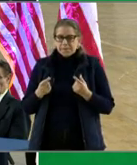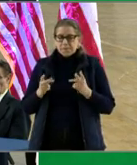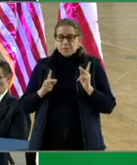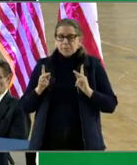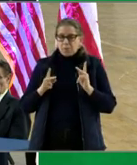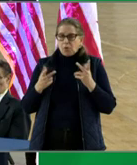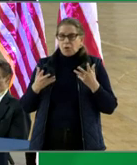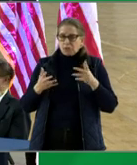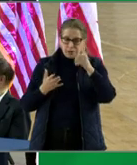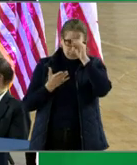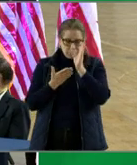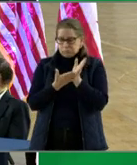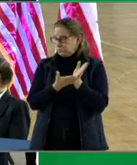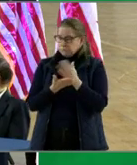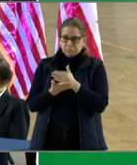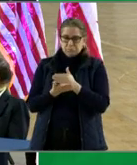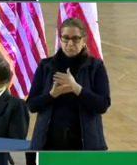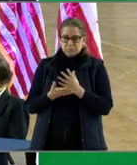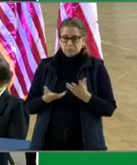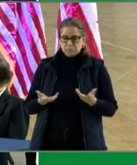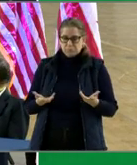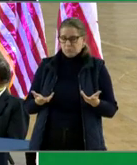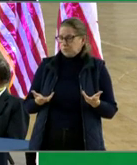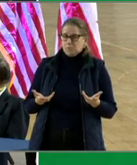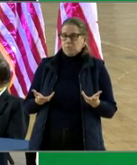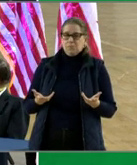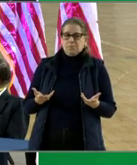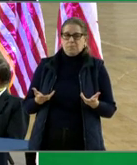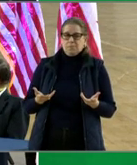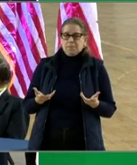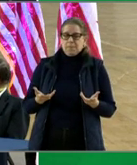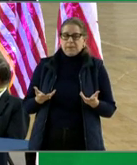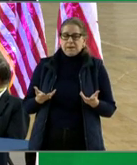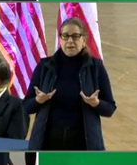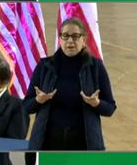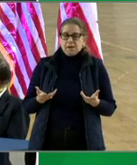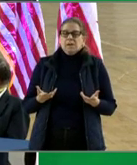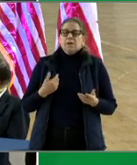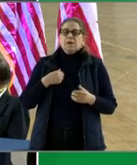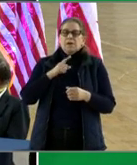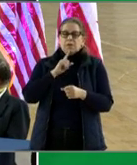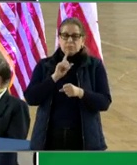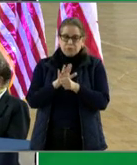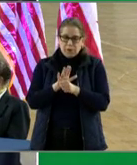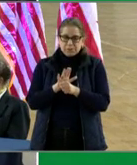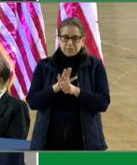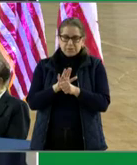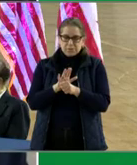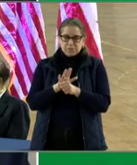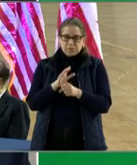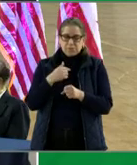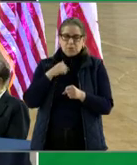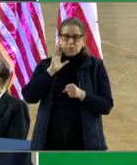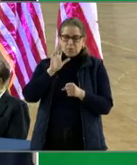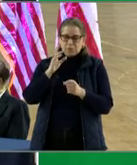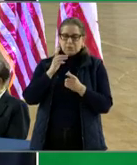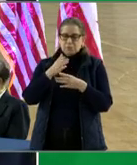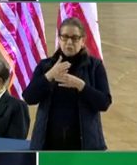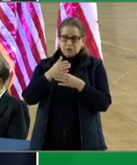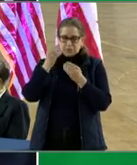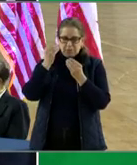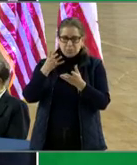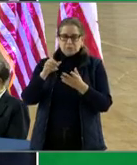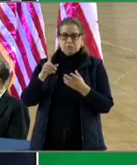now? Well, we promise to tell you what we know, and what we know that